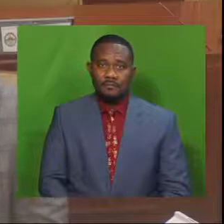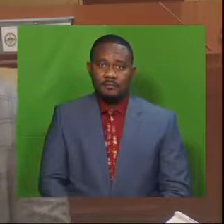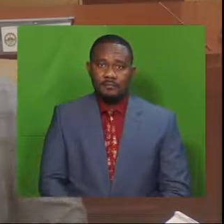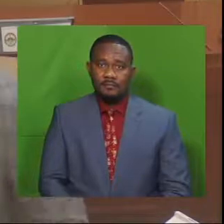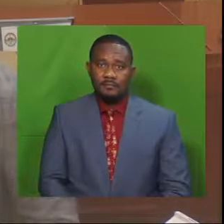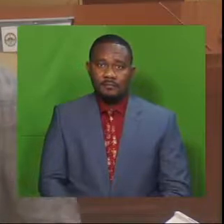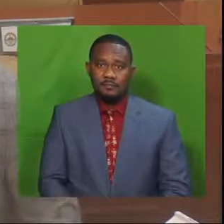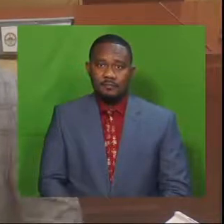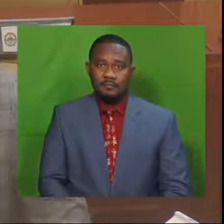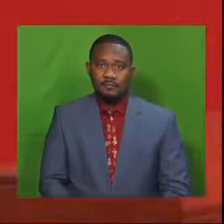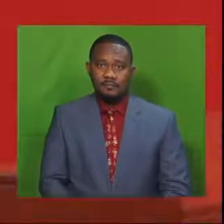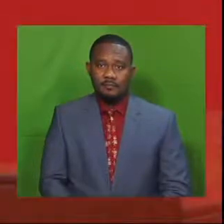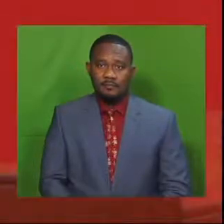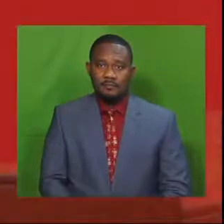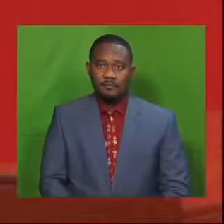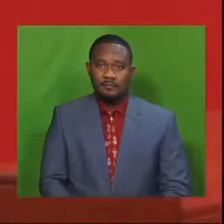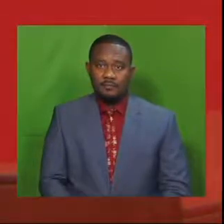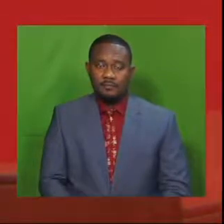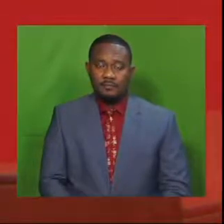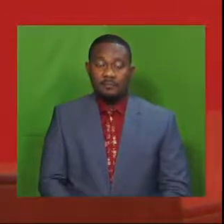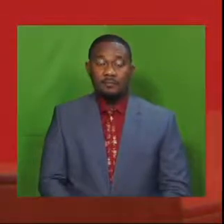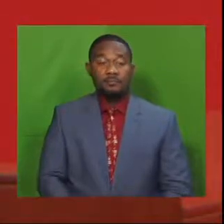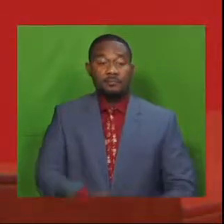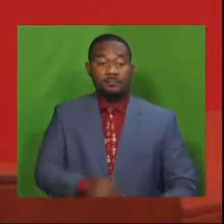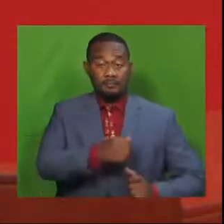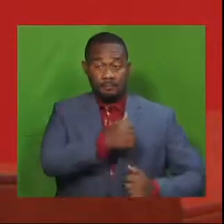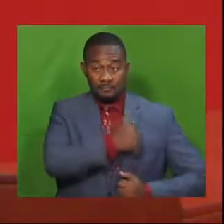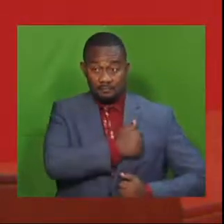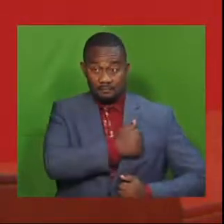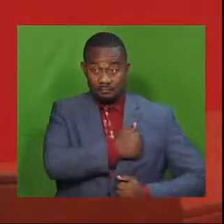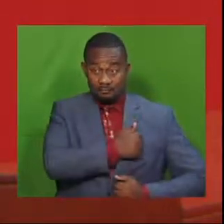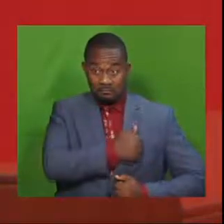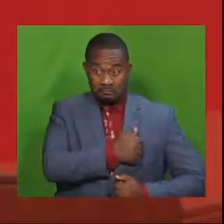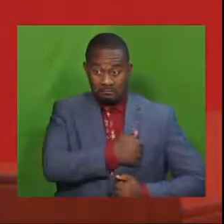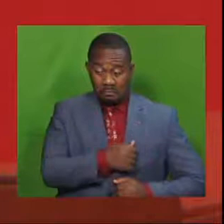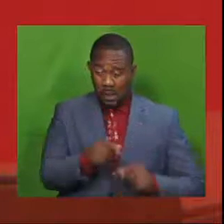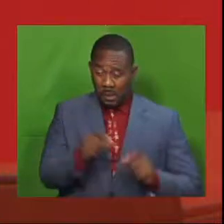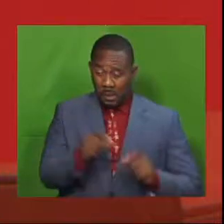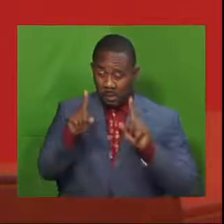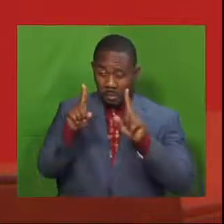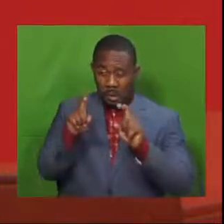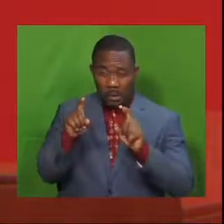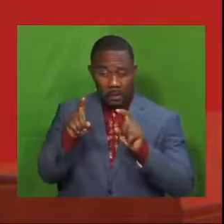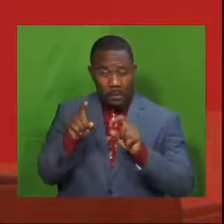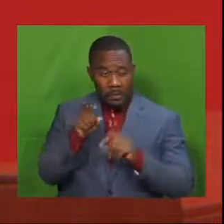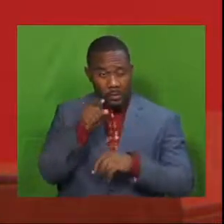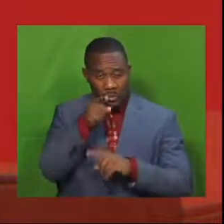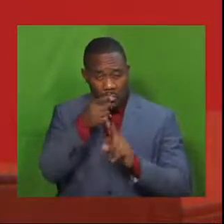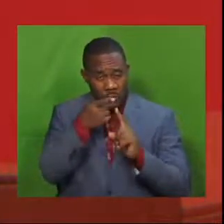The provisions, thank you, Mr. Speaker, armed forces do not ask you your tribe for good reasons. But